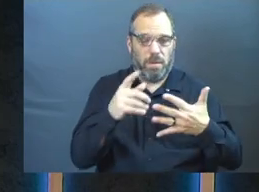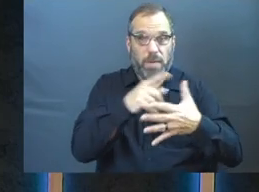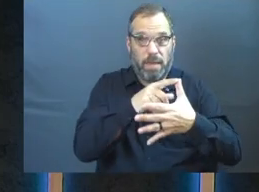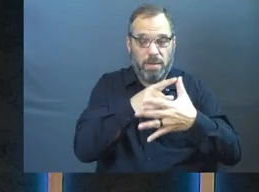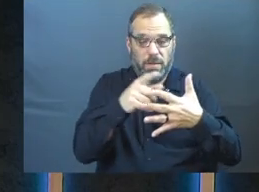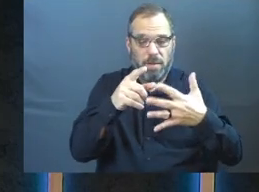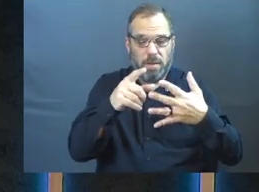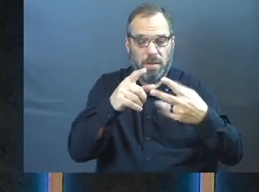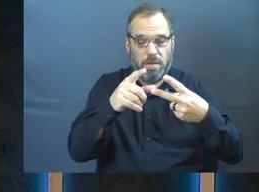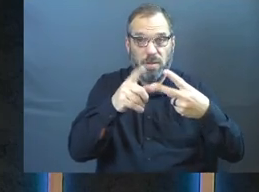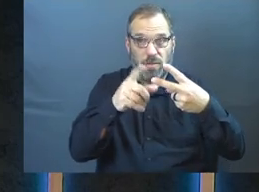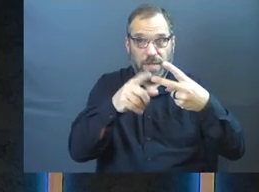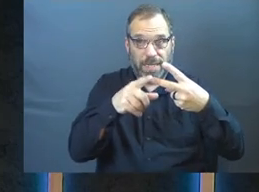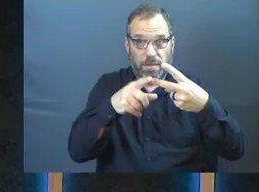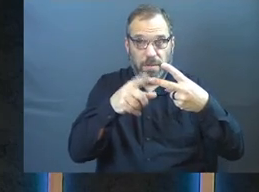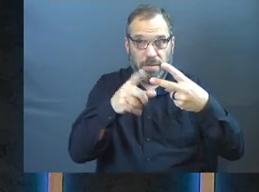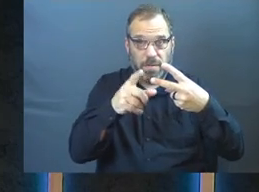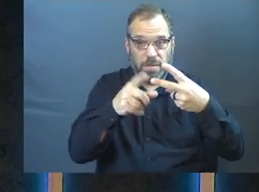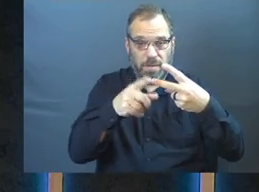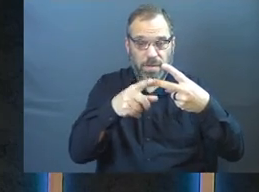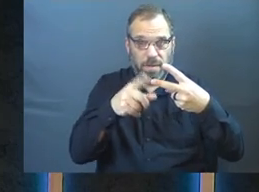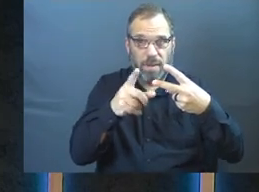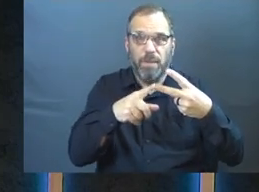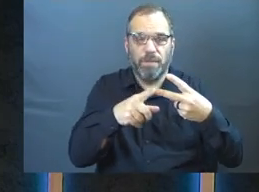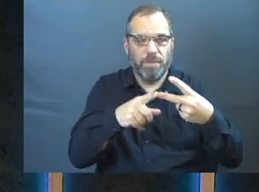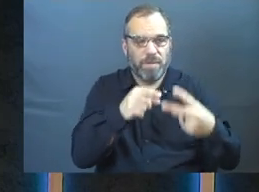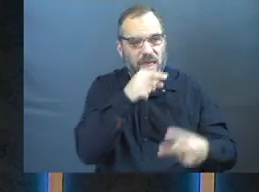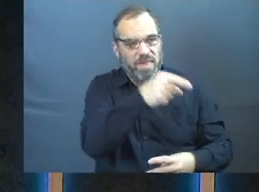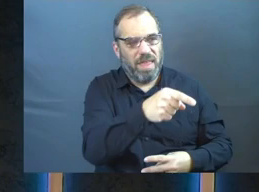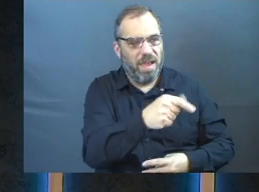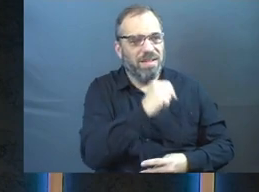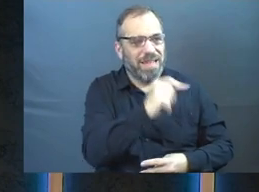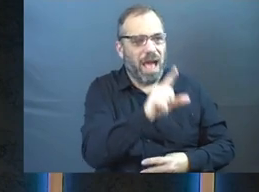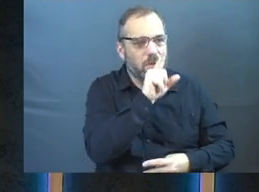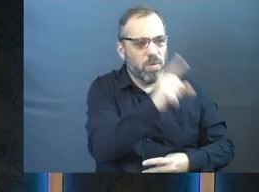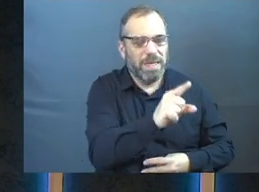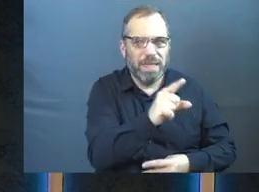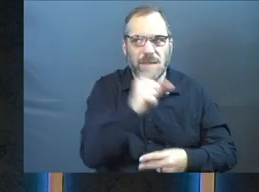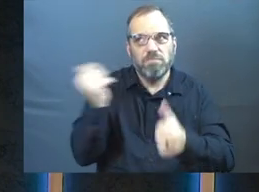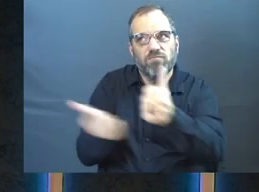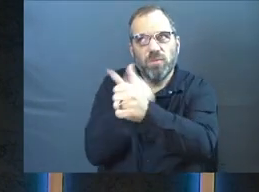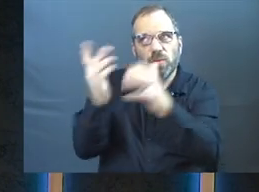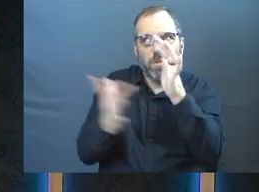Number two sign is that they're not for real pursuing Jesus.